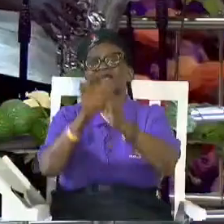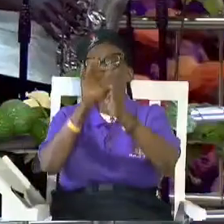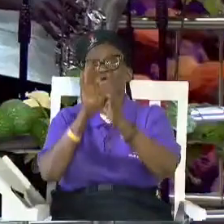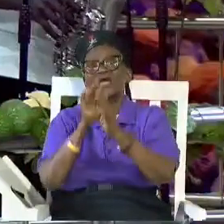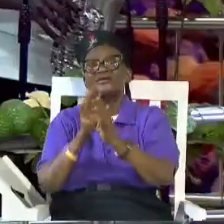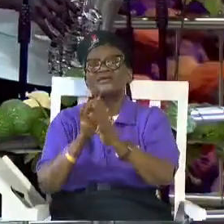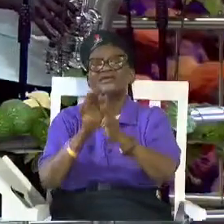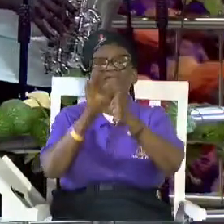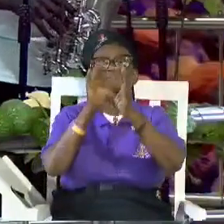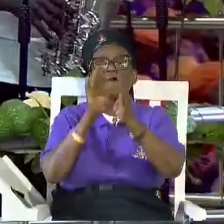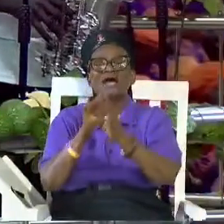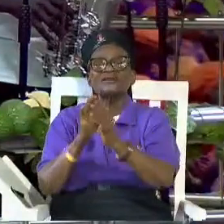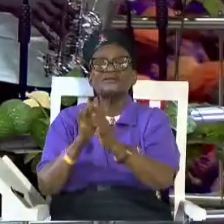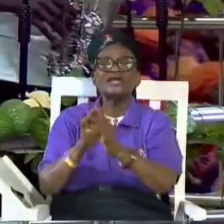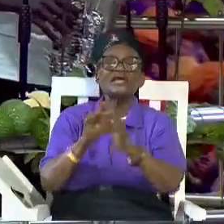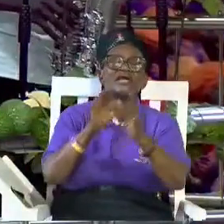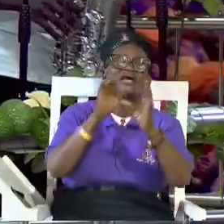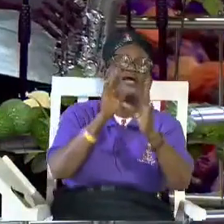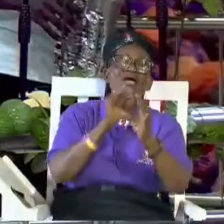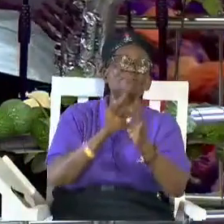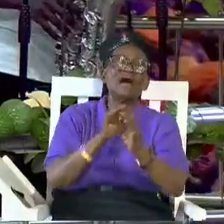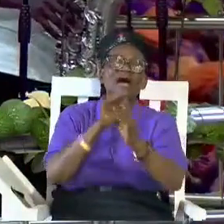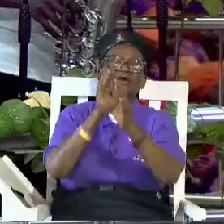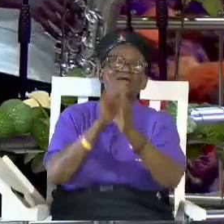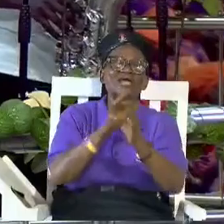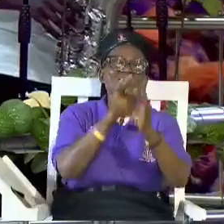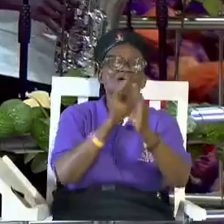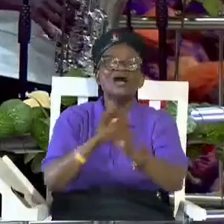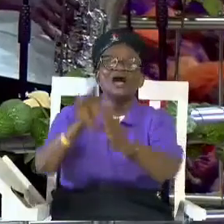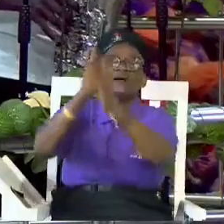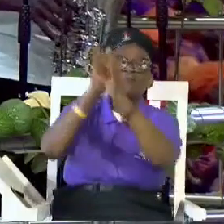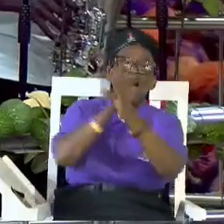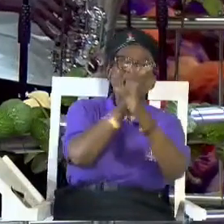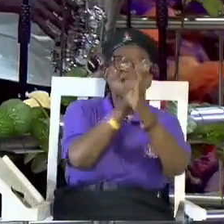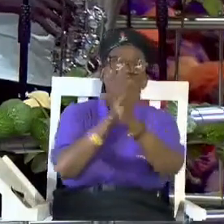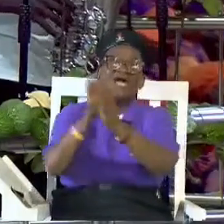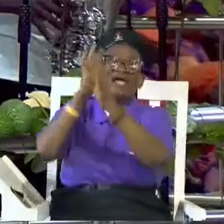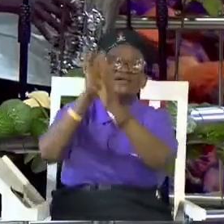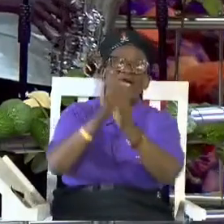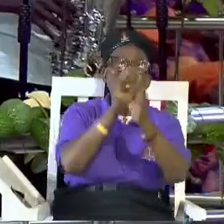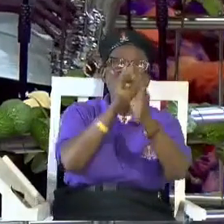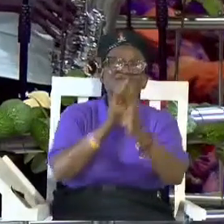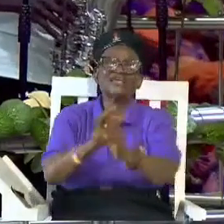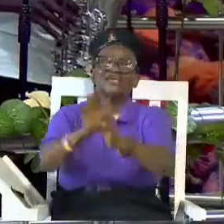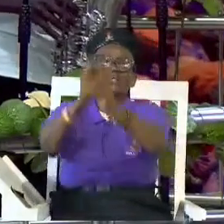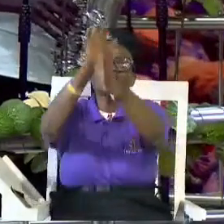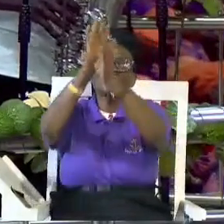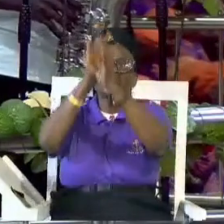Thank you.